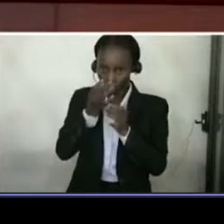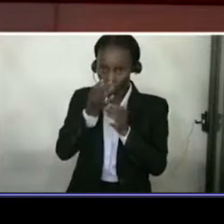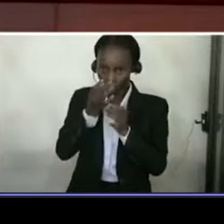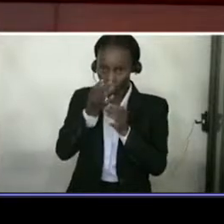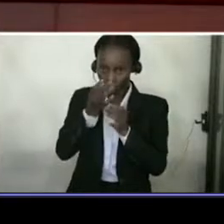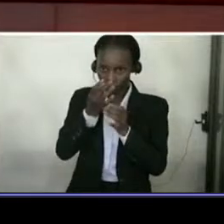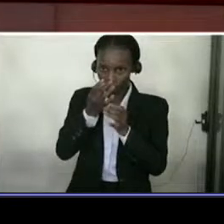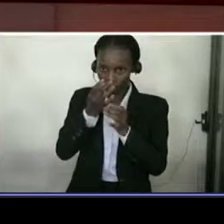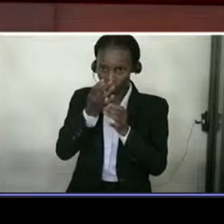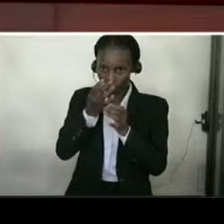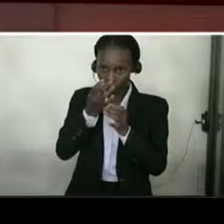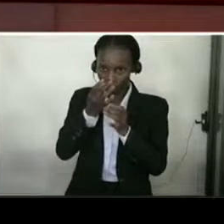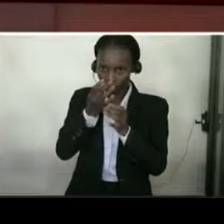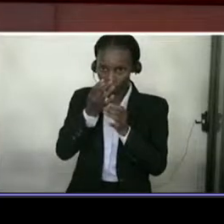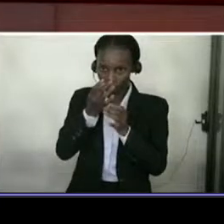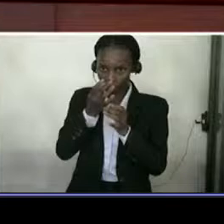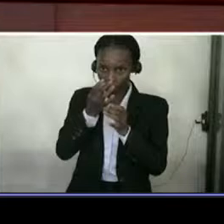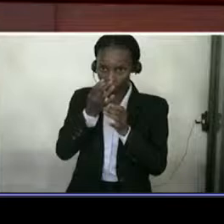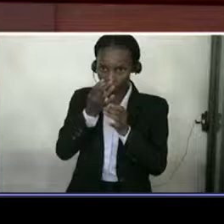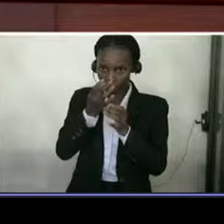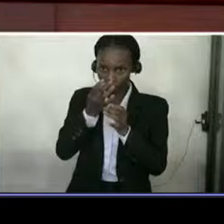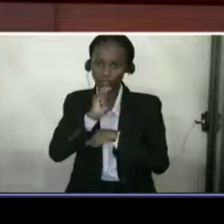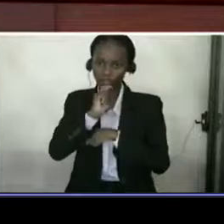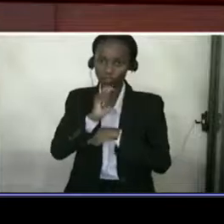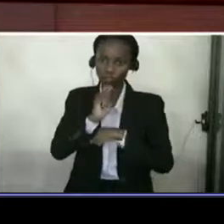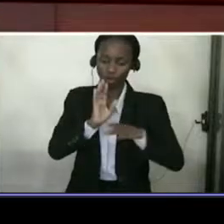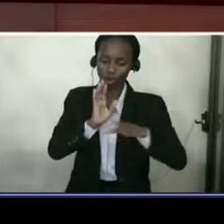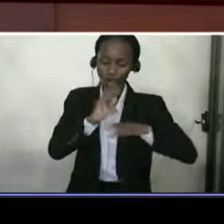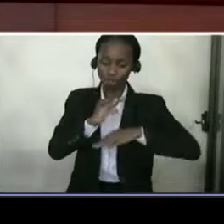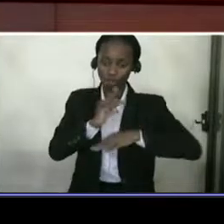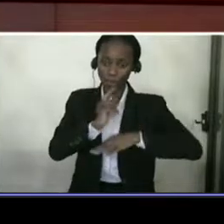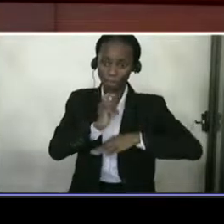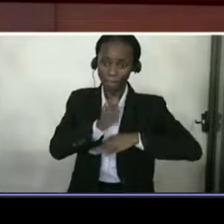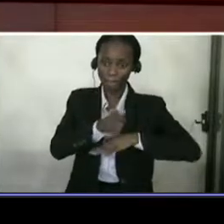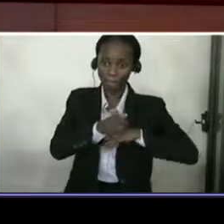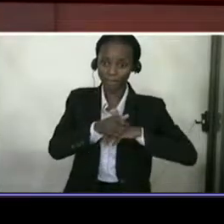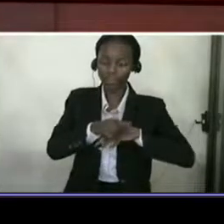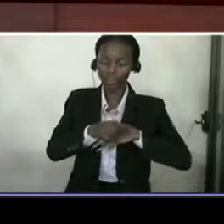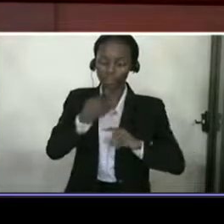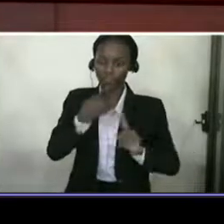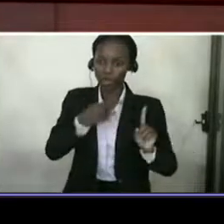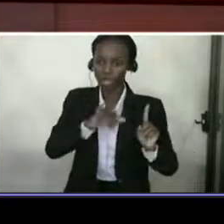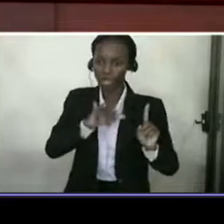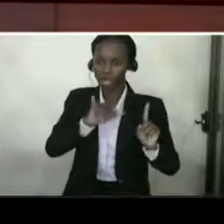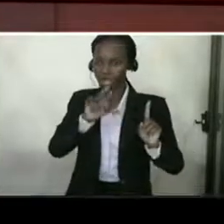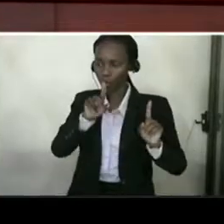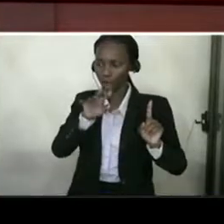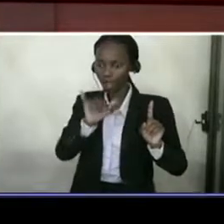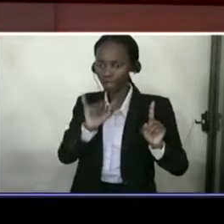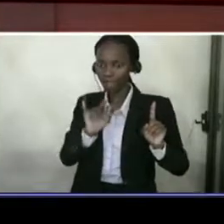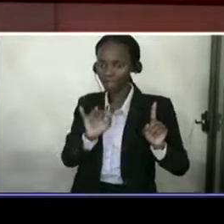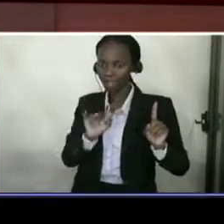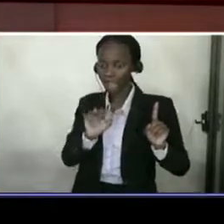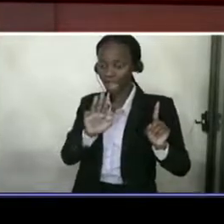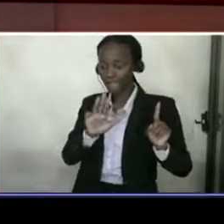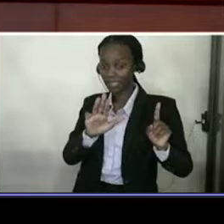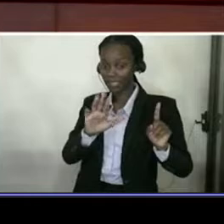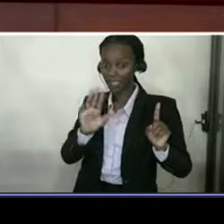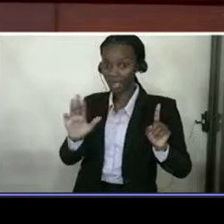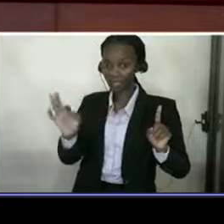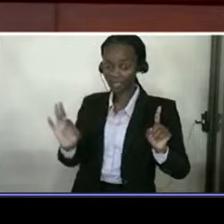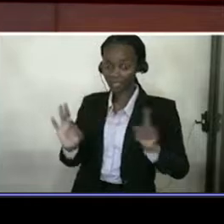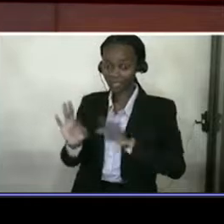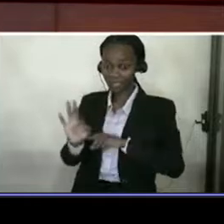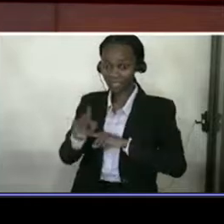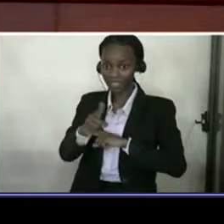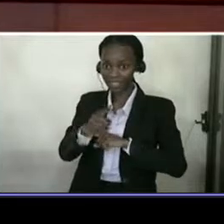have learned that overpayment of Izinduna overwhelmingly accounts for 99% of the fruitless and wasteful